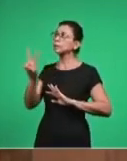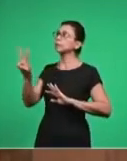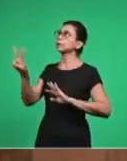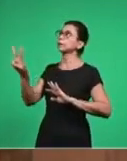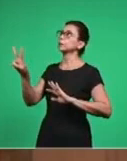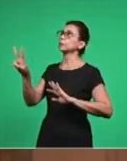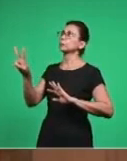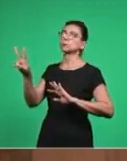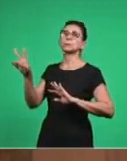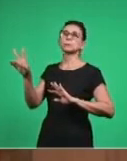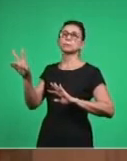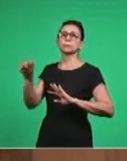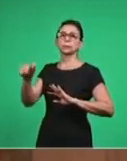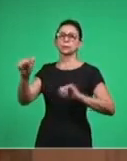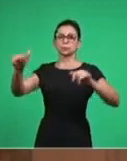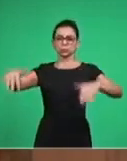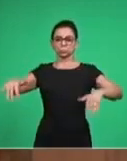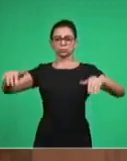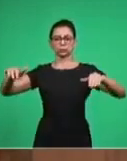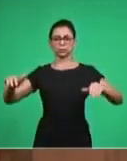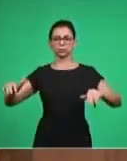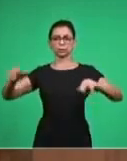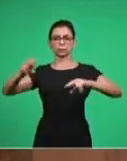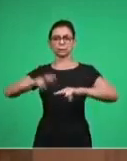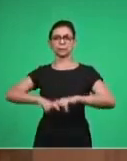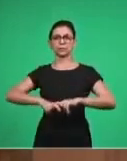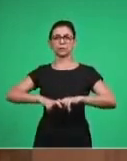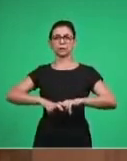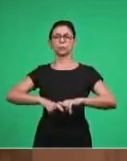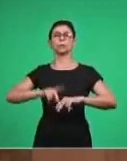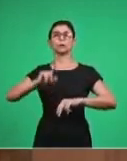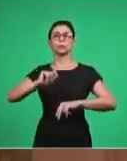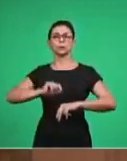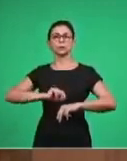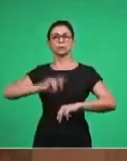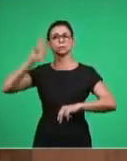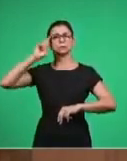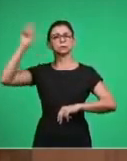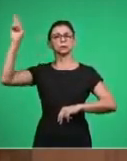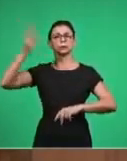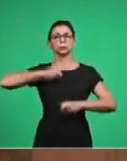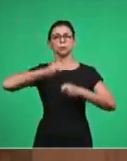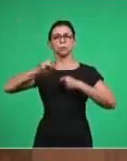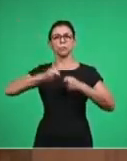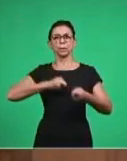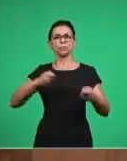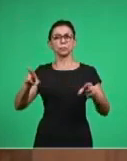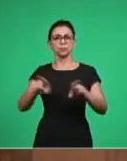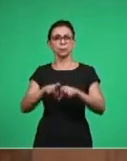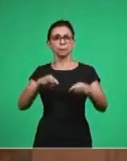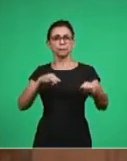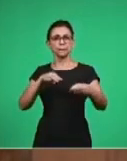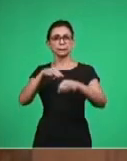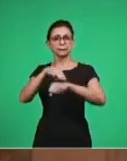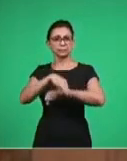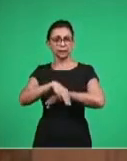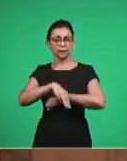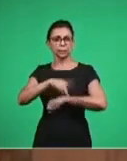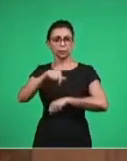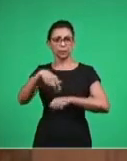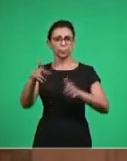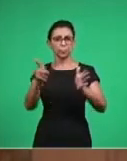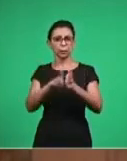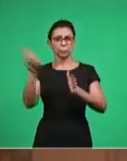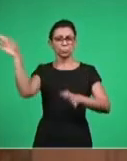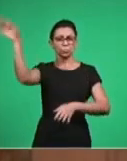And they noticed who they were before. And this was their behavior. The